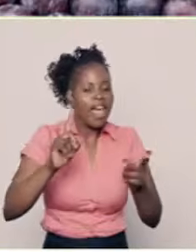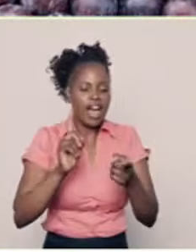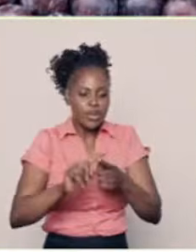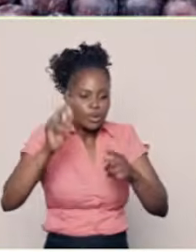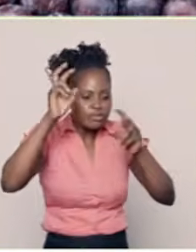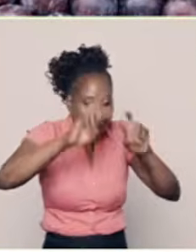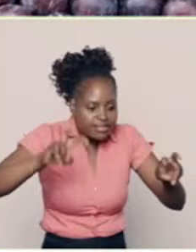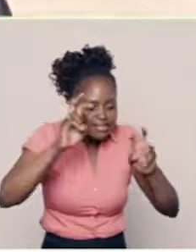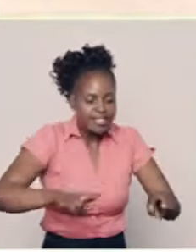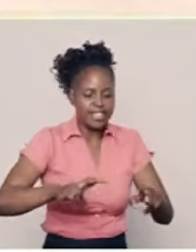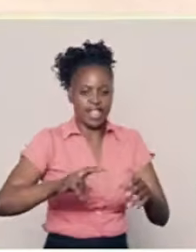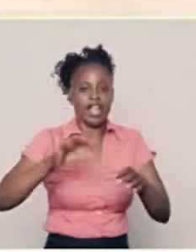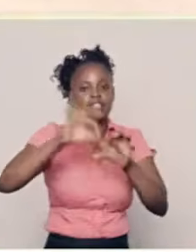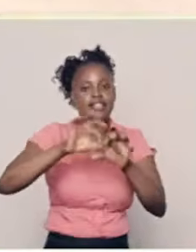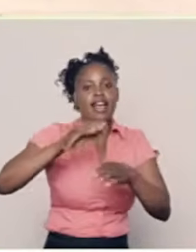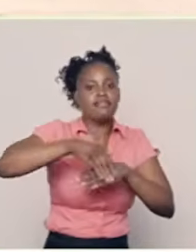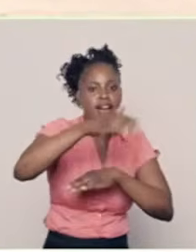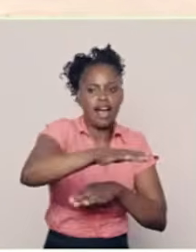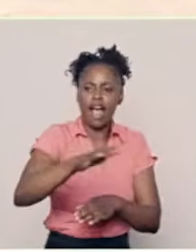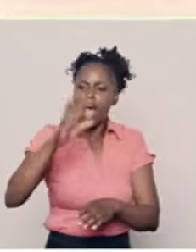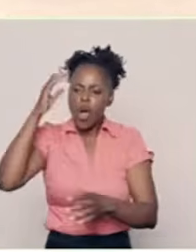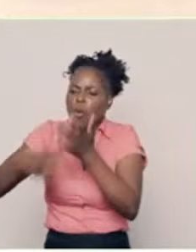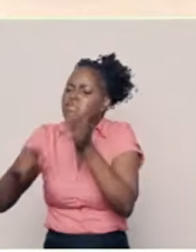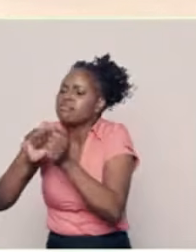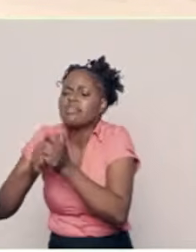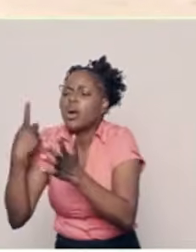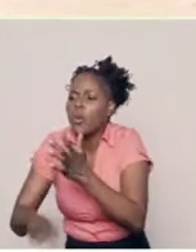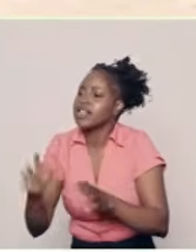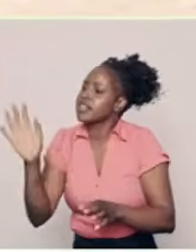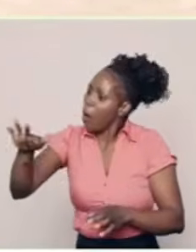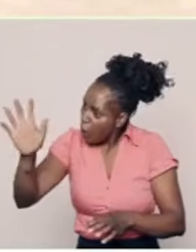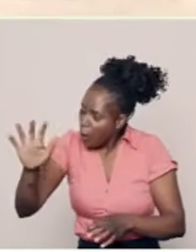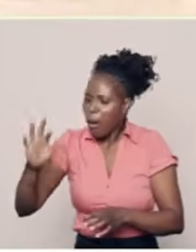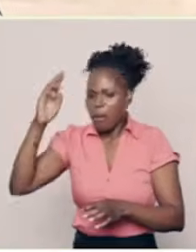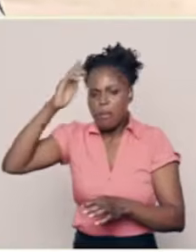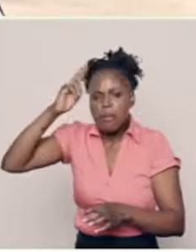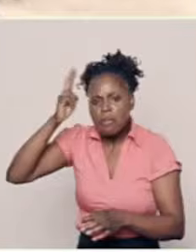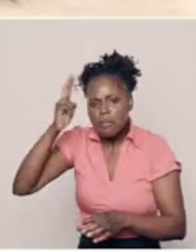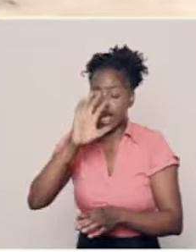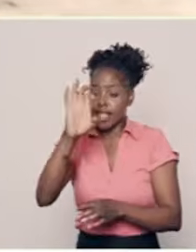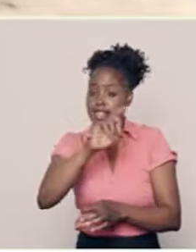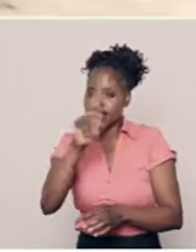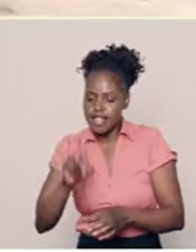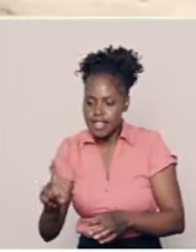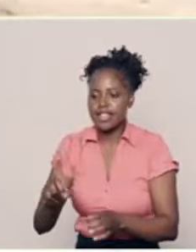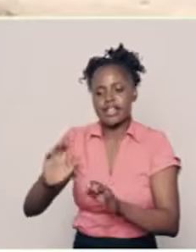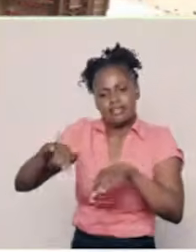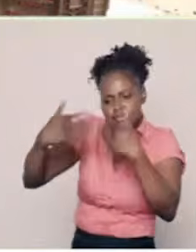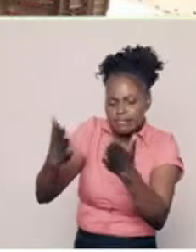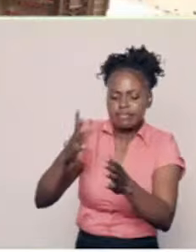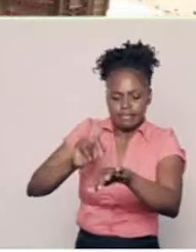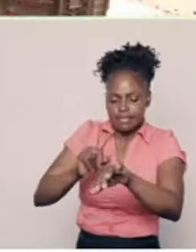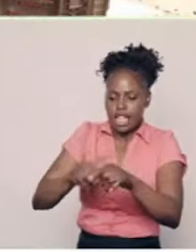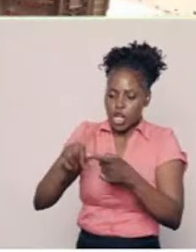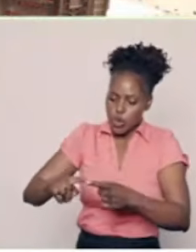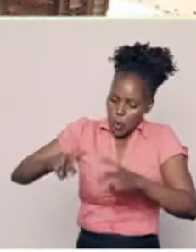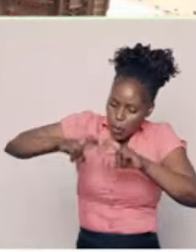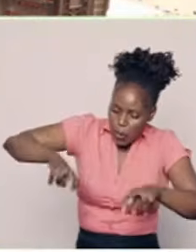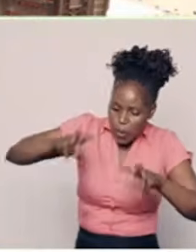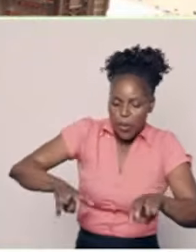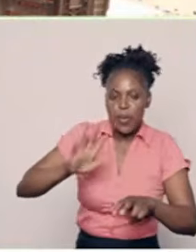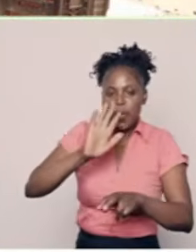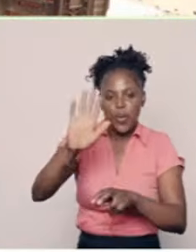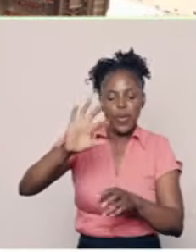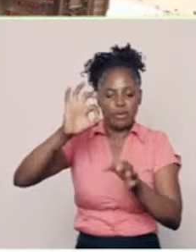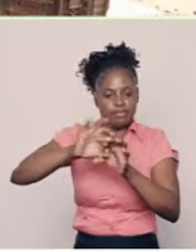Oh, what's that about? The Electoral Commission of Zambia, ECZ, is conducting physical inspection of the provisional